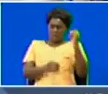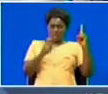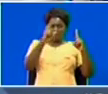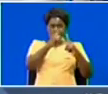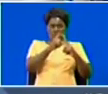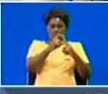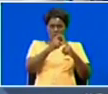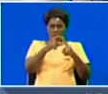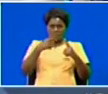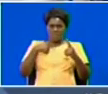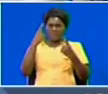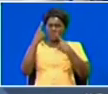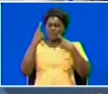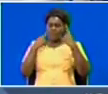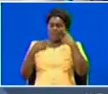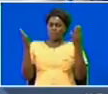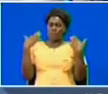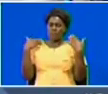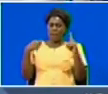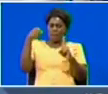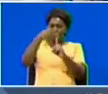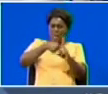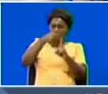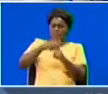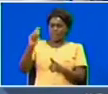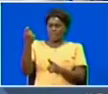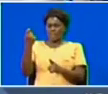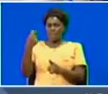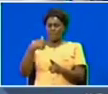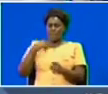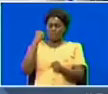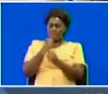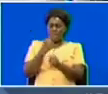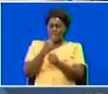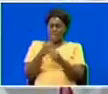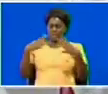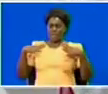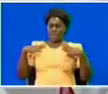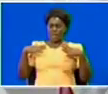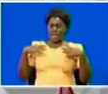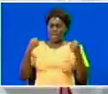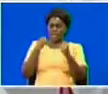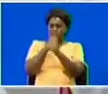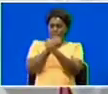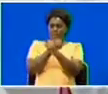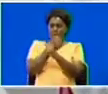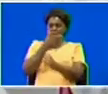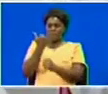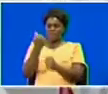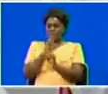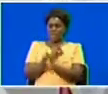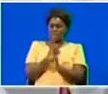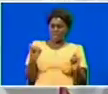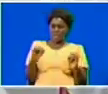beaten, tear gassed, fighting for Kenyans. Now I'm going to fight for Starehe. I'm going to make Starehe safer, better, cleaner, reclaim